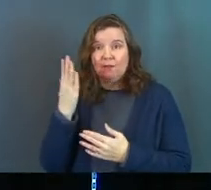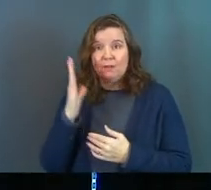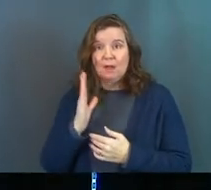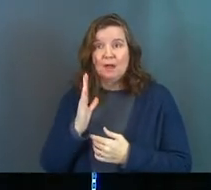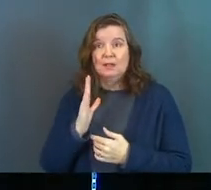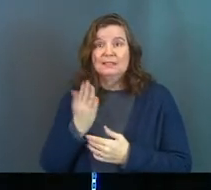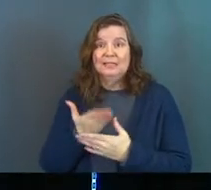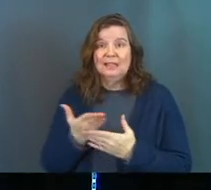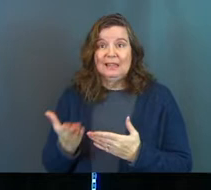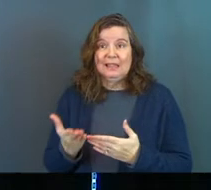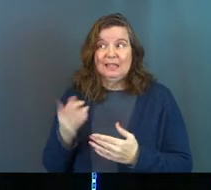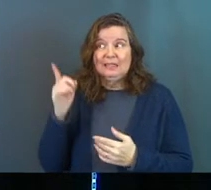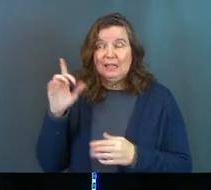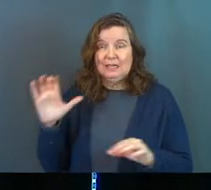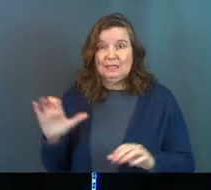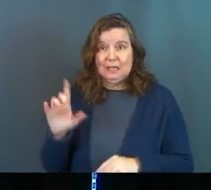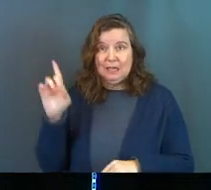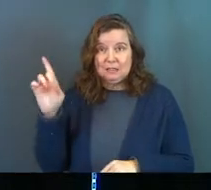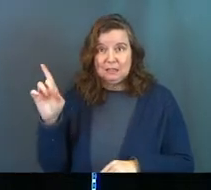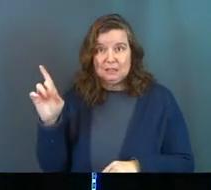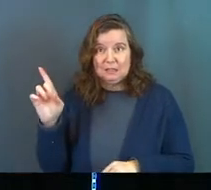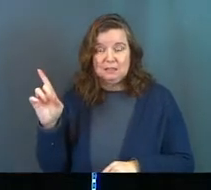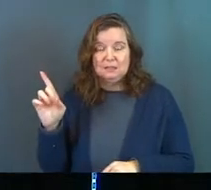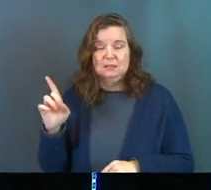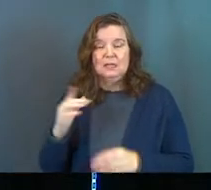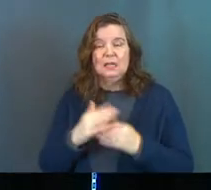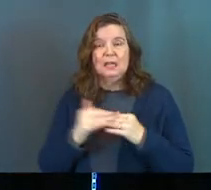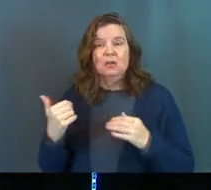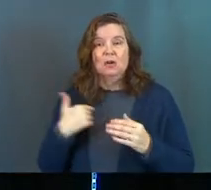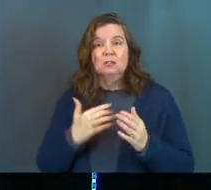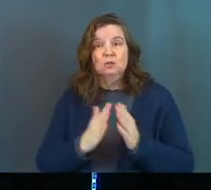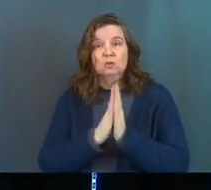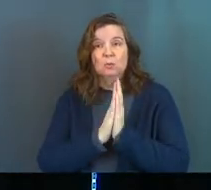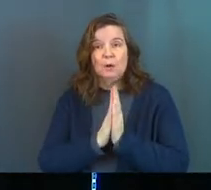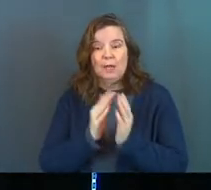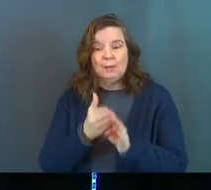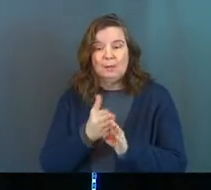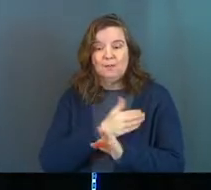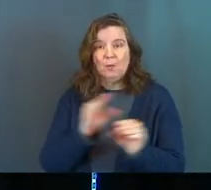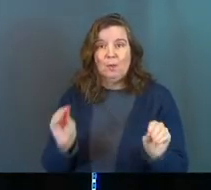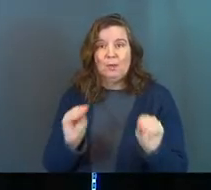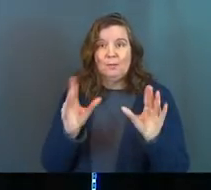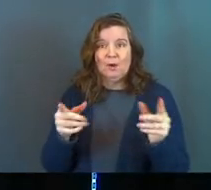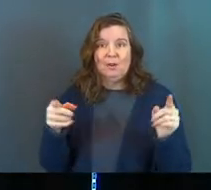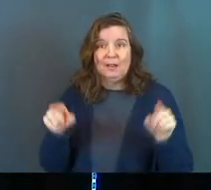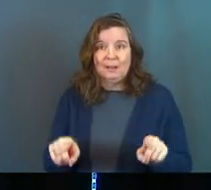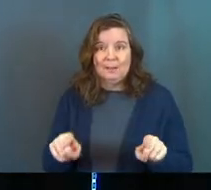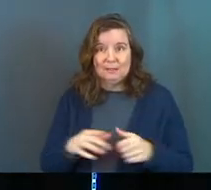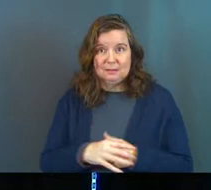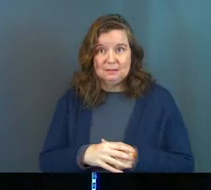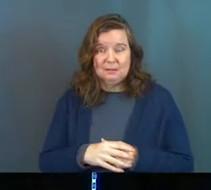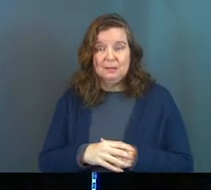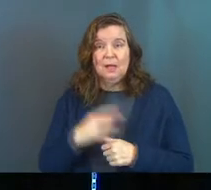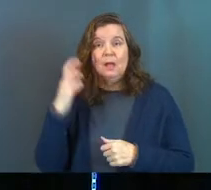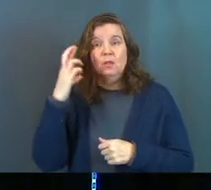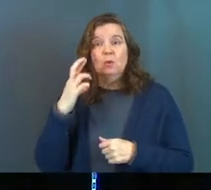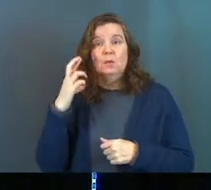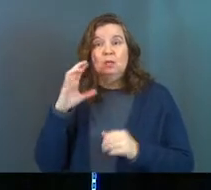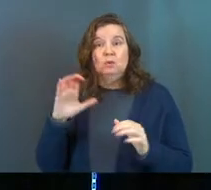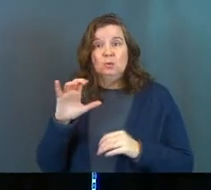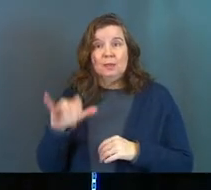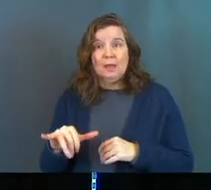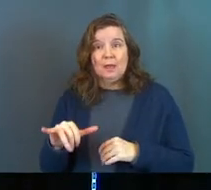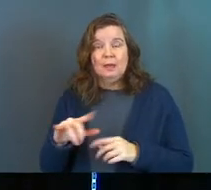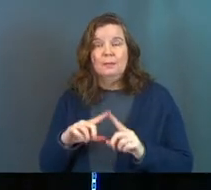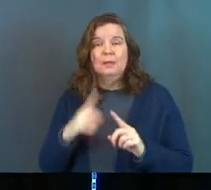God's things that he does is he calls us to pray right before the miracle happens. And the reason he'll do